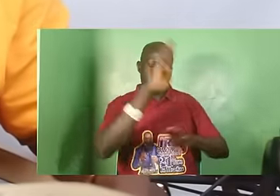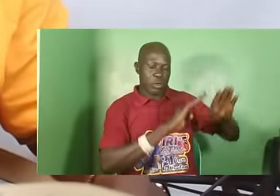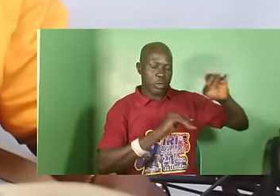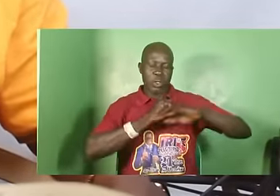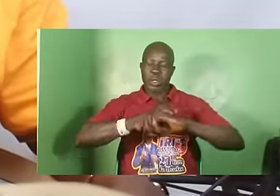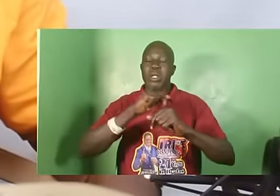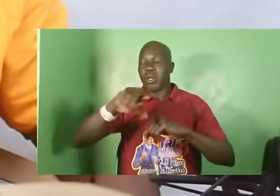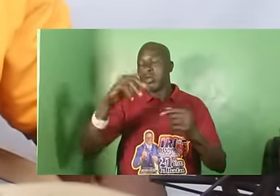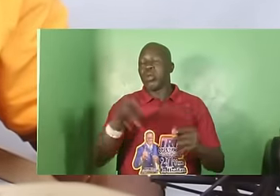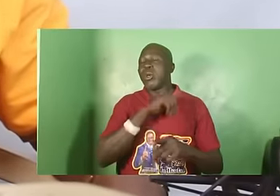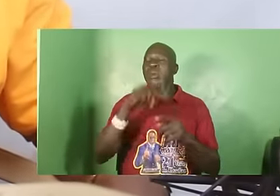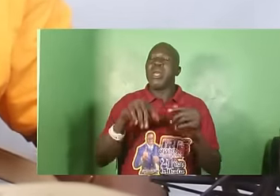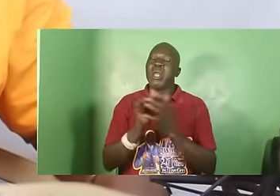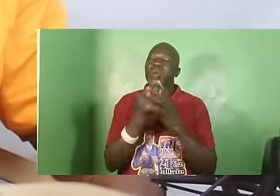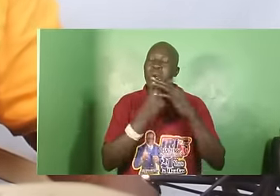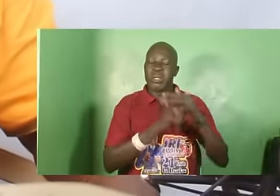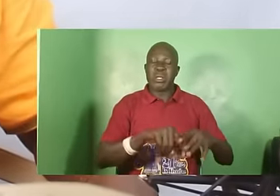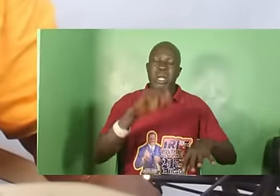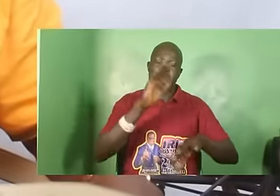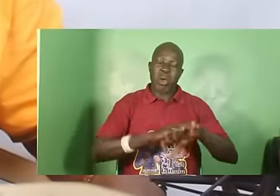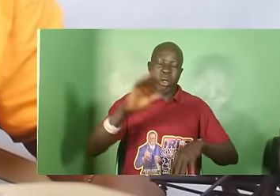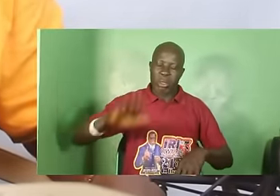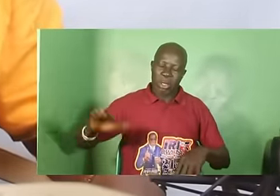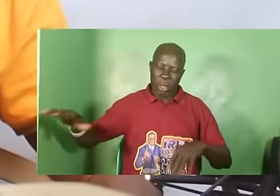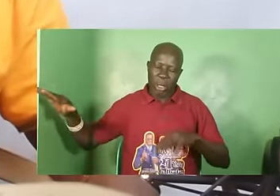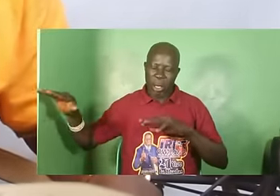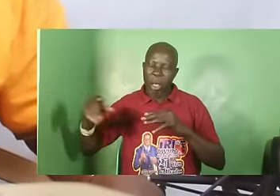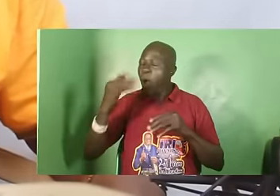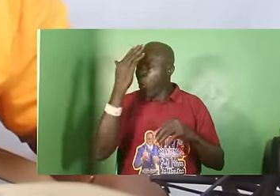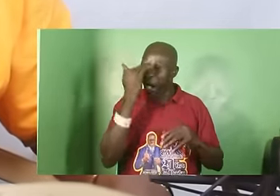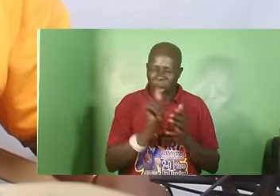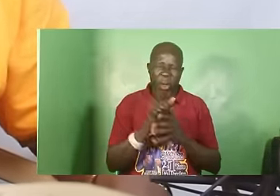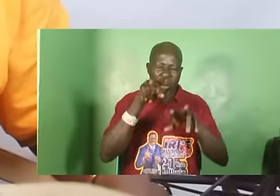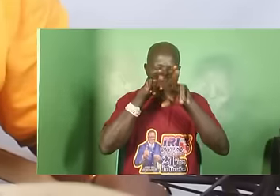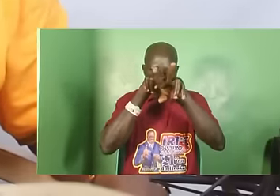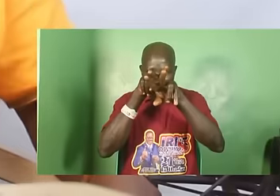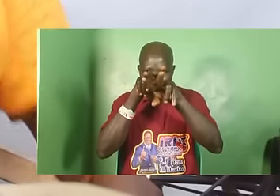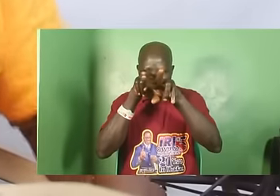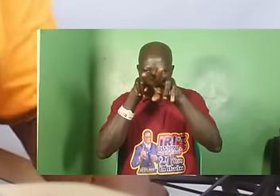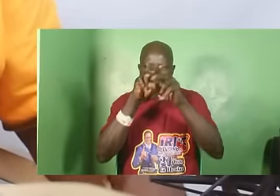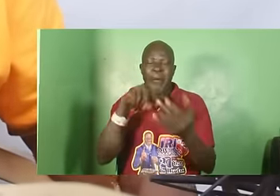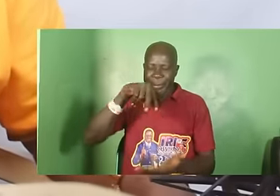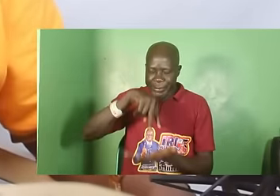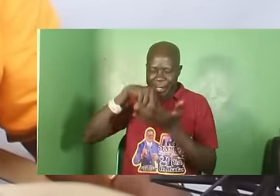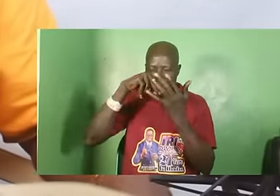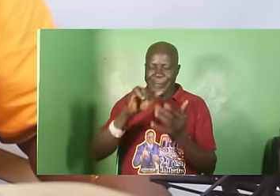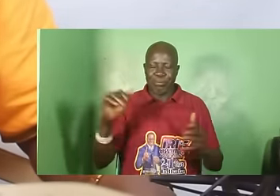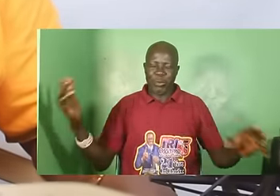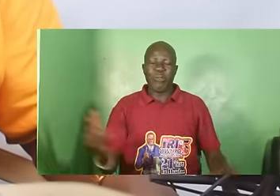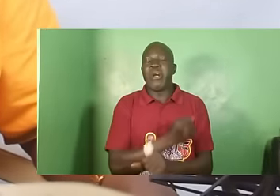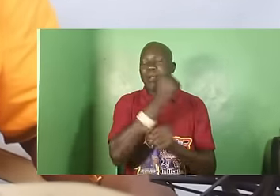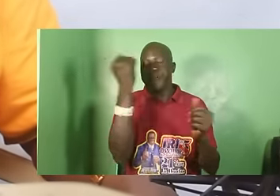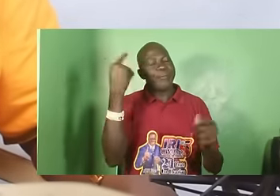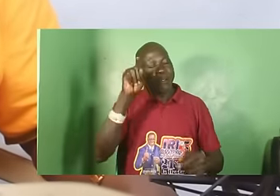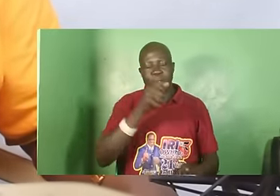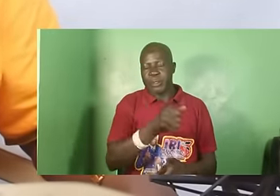are the one that just to wear you home. Won wa be lori awon. They now started from the children. Yo ye ke woran bi. Are you supposed to be just? Eh, di de ka gbara yen ja. Stand up and fight